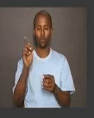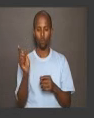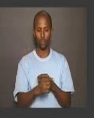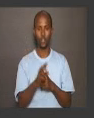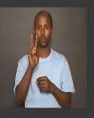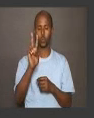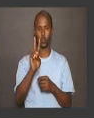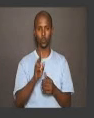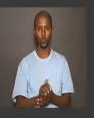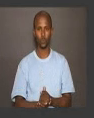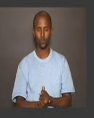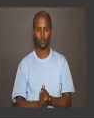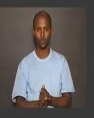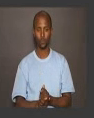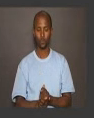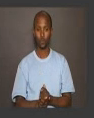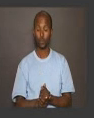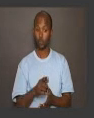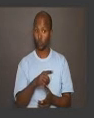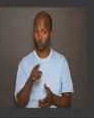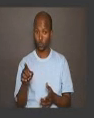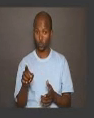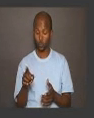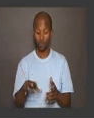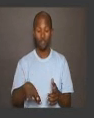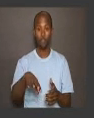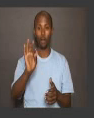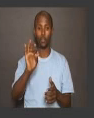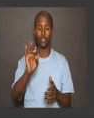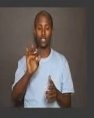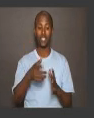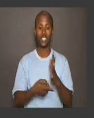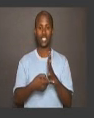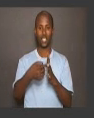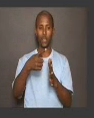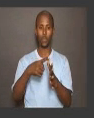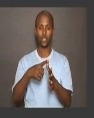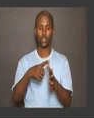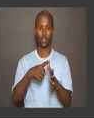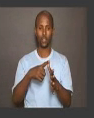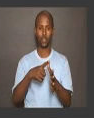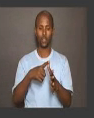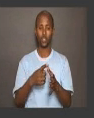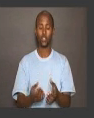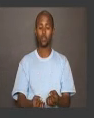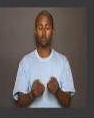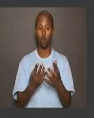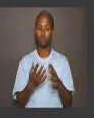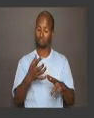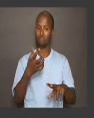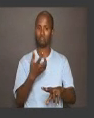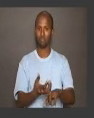2. You probably found sequence C to be the most tricky.